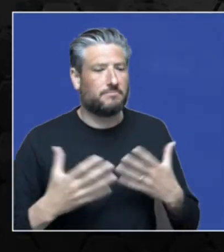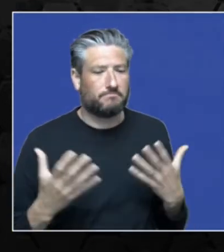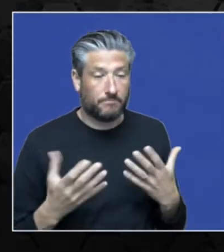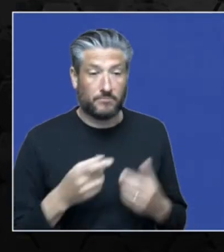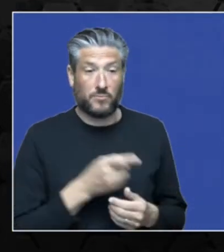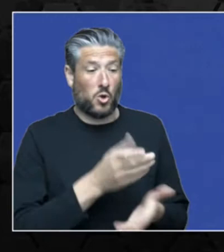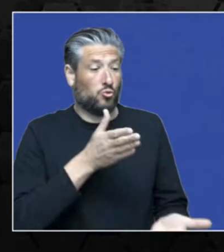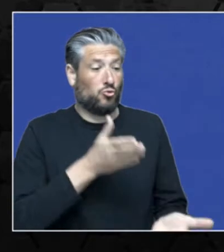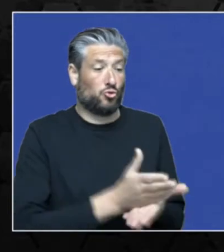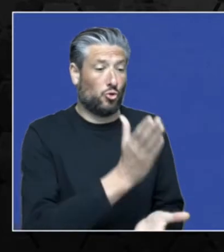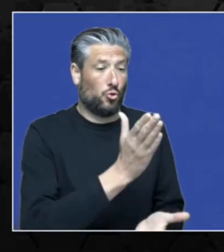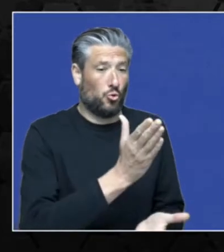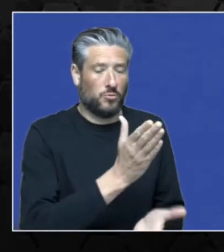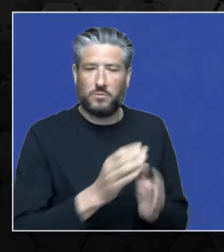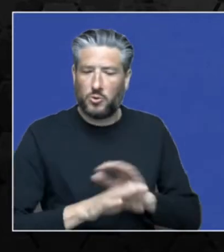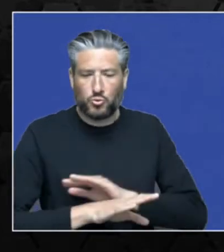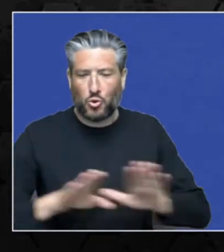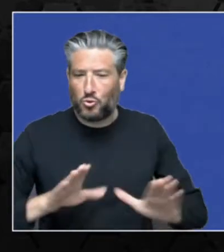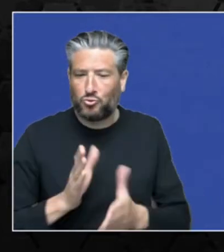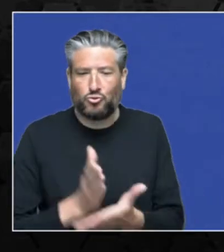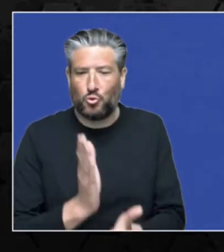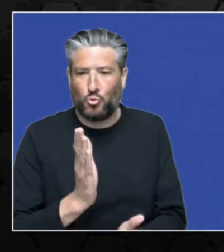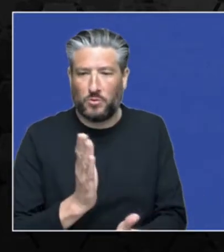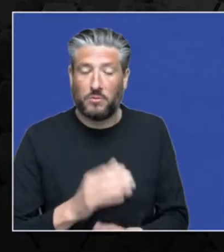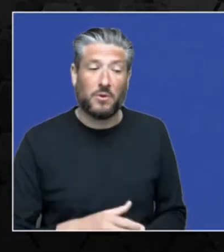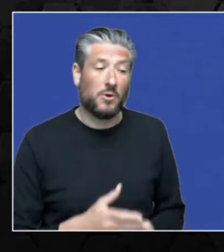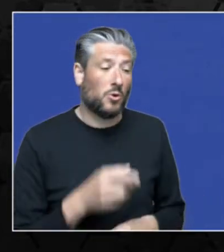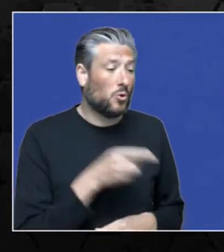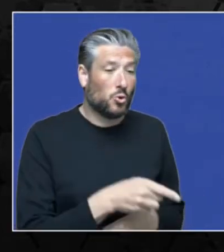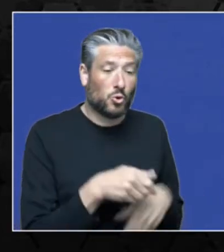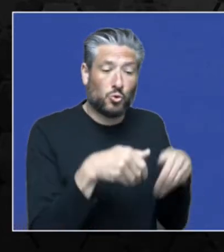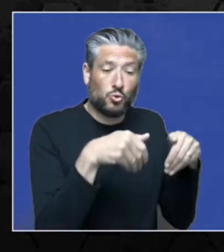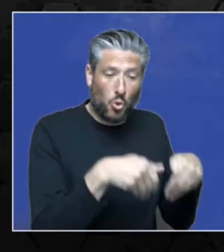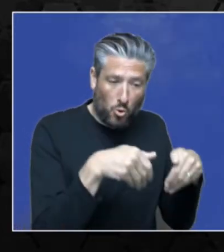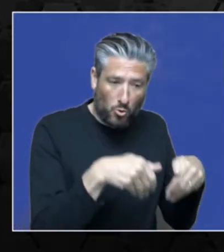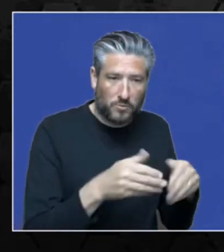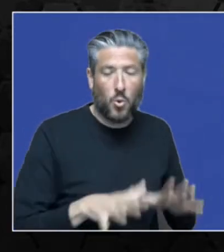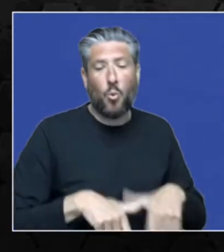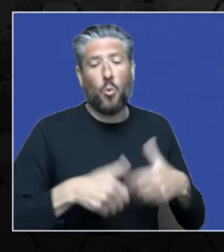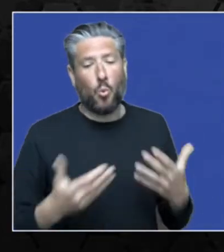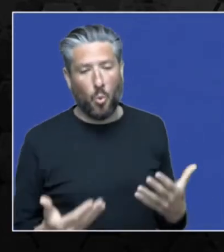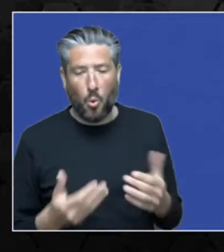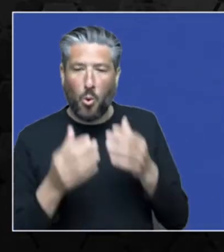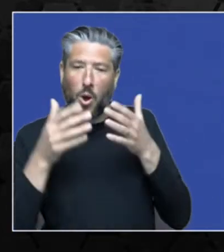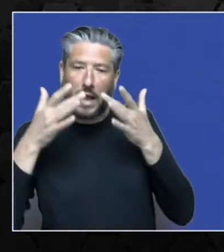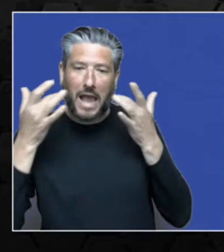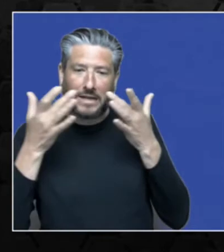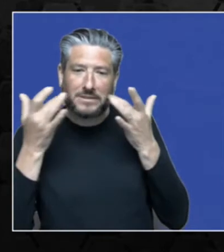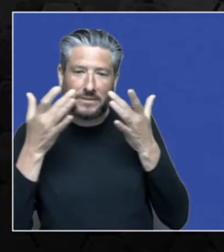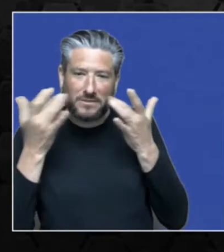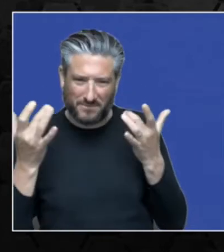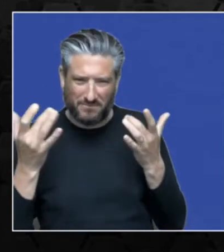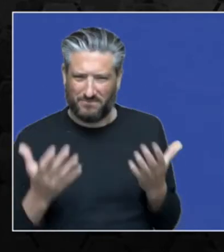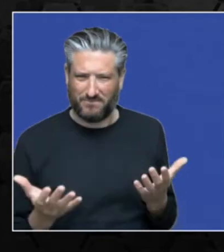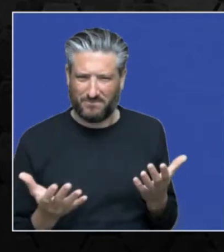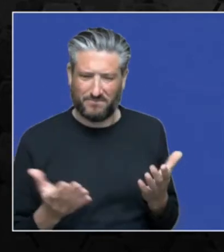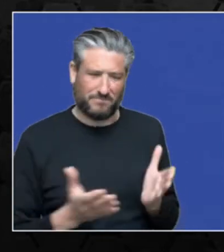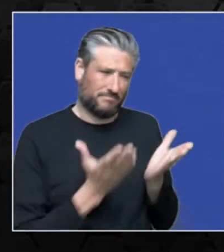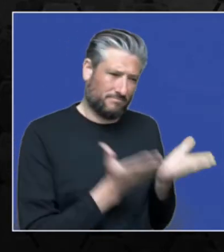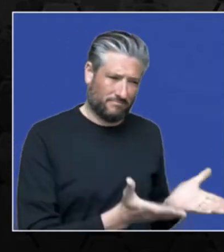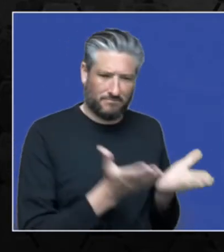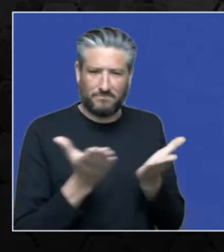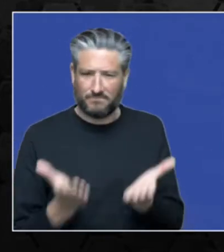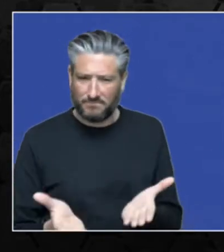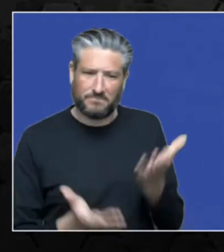cat or is this a dog? So there can be only one answer, right? It can be, it's either it's a cat or it's a dog. If you're unlocking your phone, So your phone will